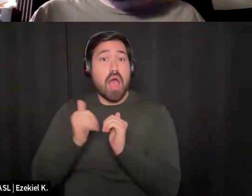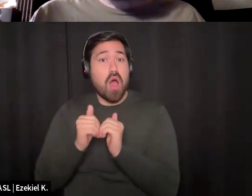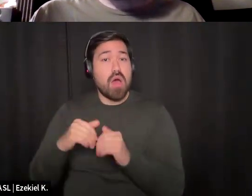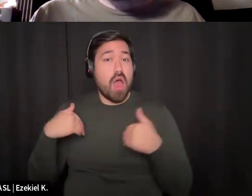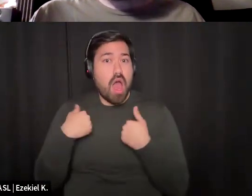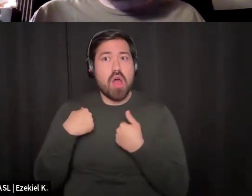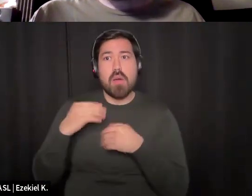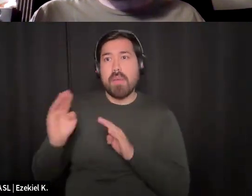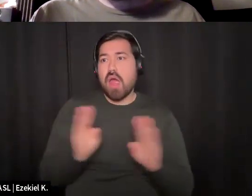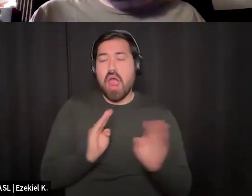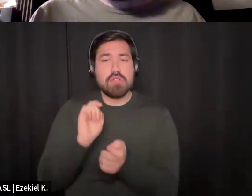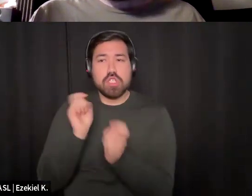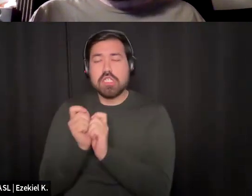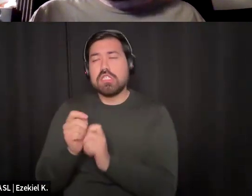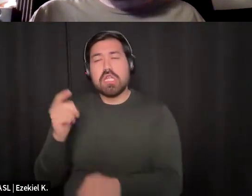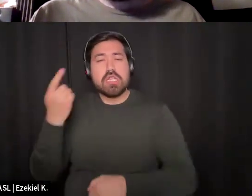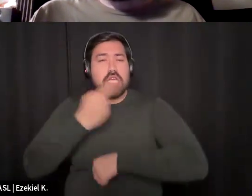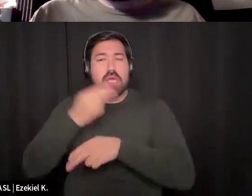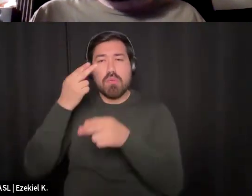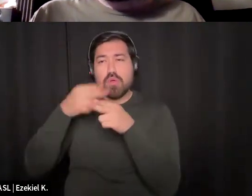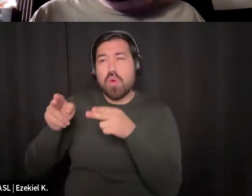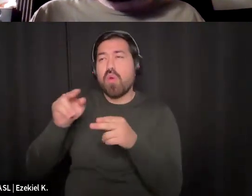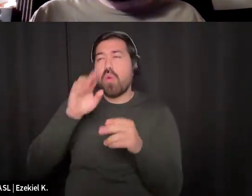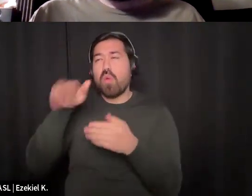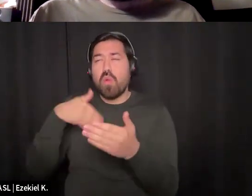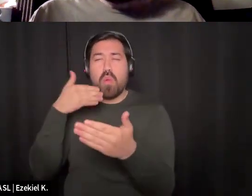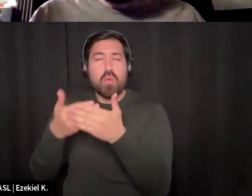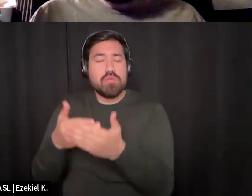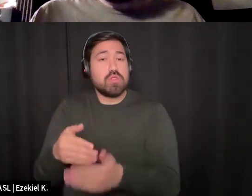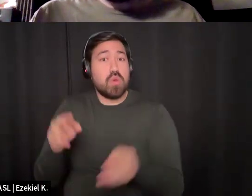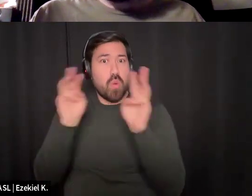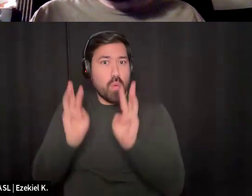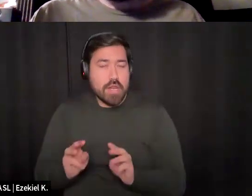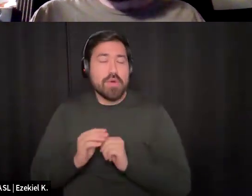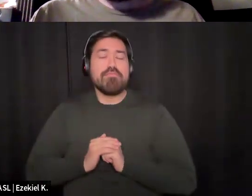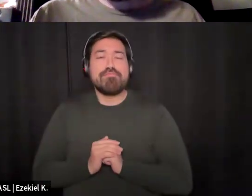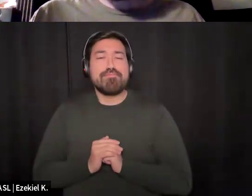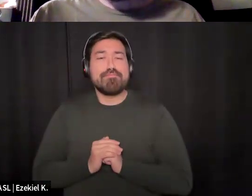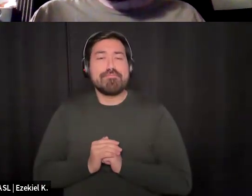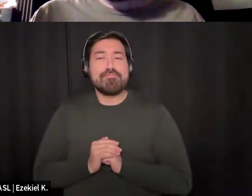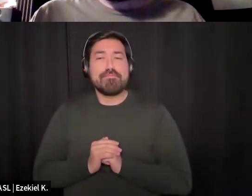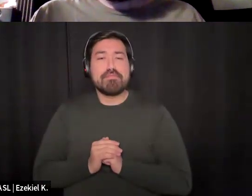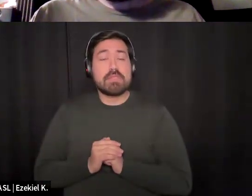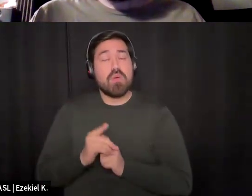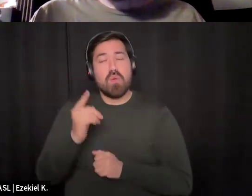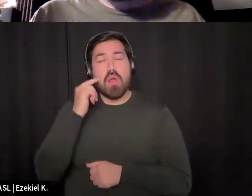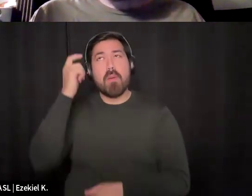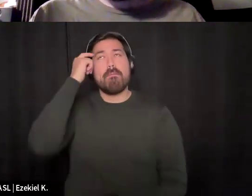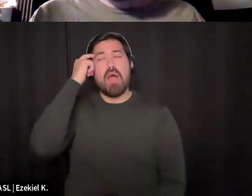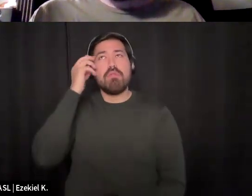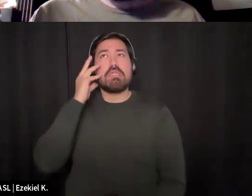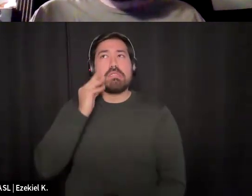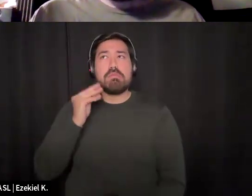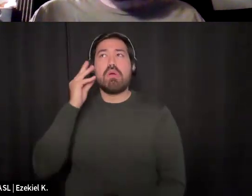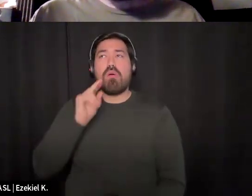as the days get shorter and it becomes winter. And looking back, it was very much a mindful experience for